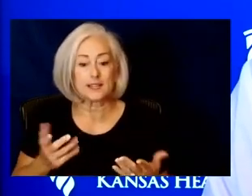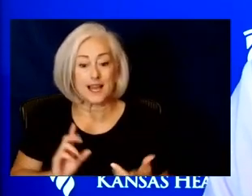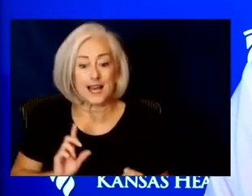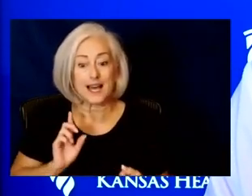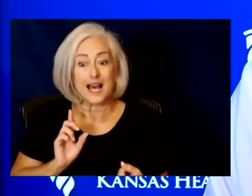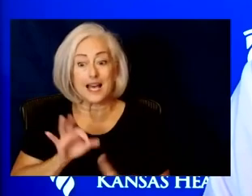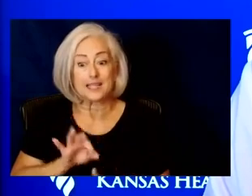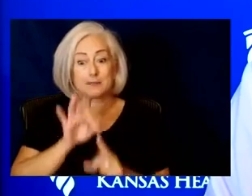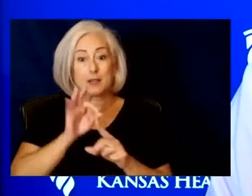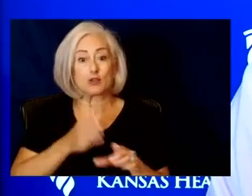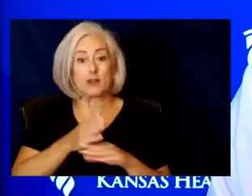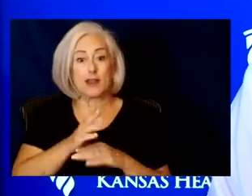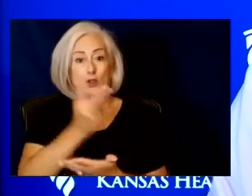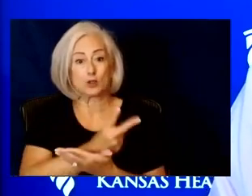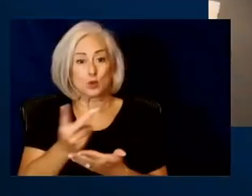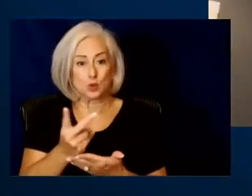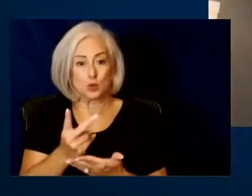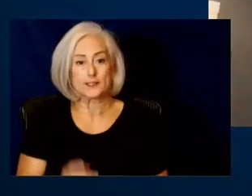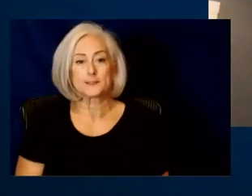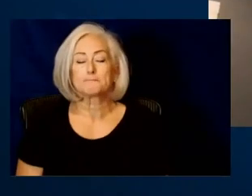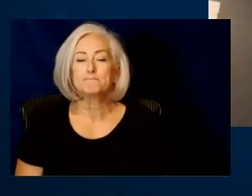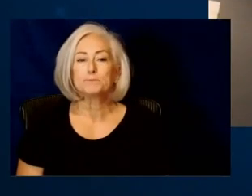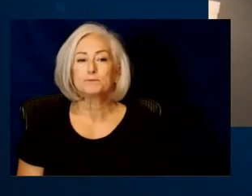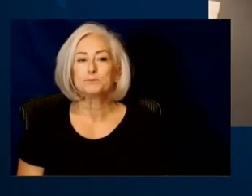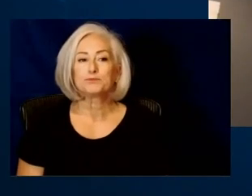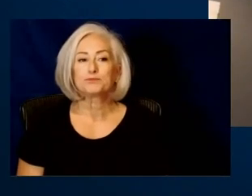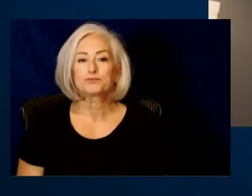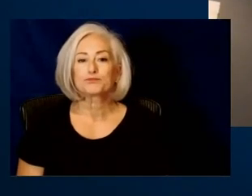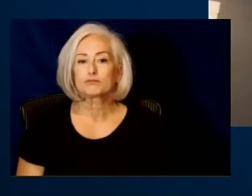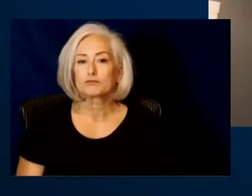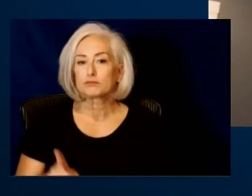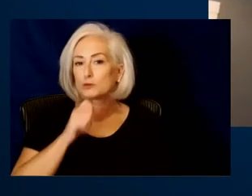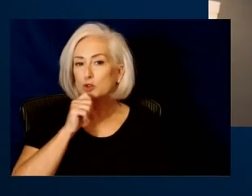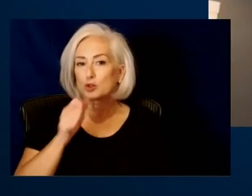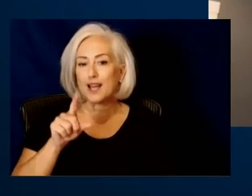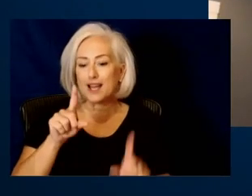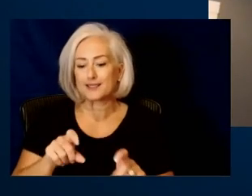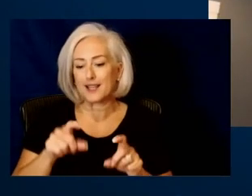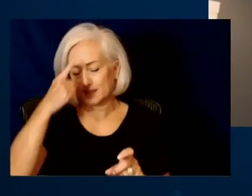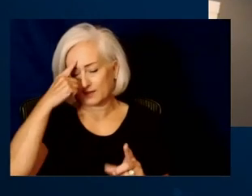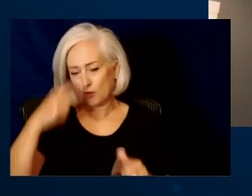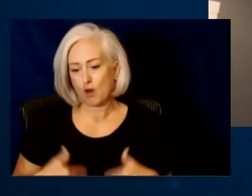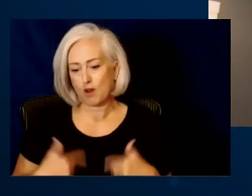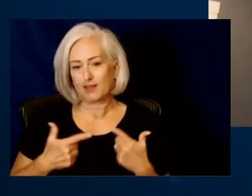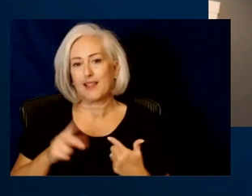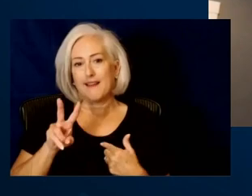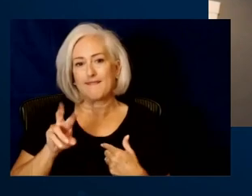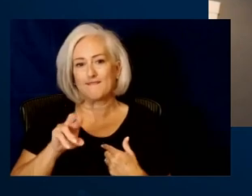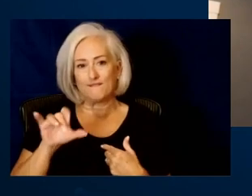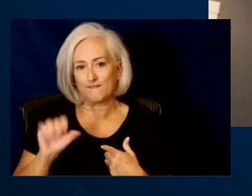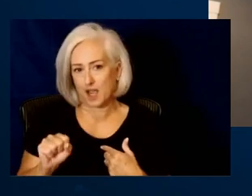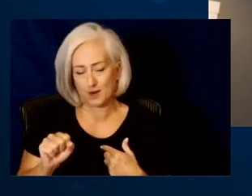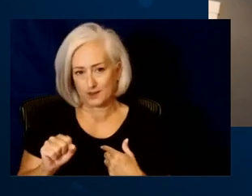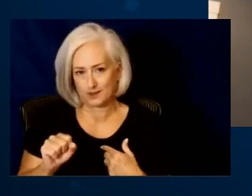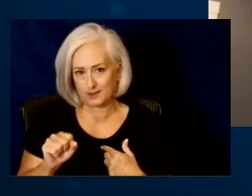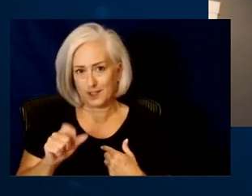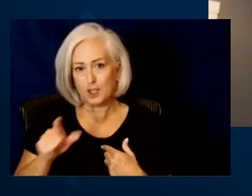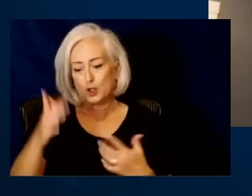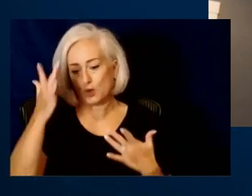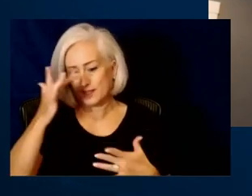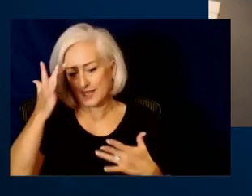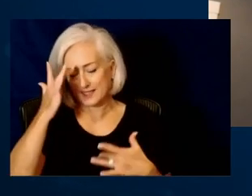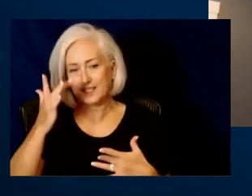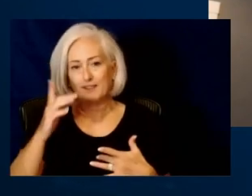like was in the question. And remember that you don't test for live virus when you do your home test or your nasal PCR. You're testing for viral particles, different